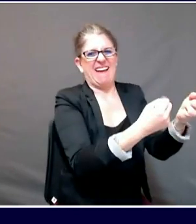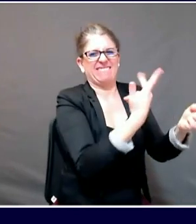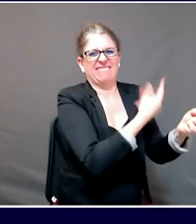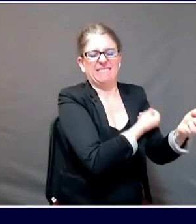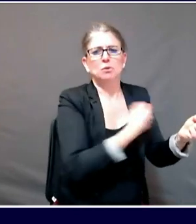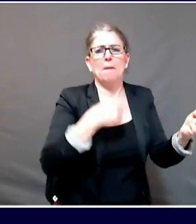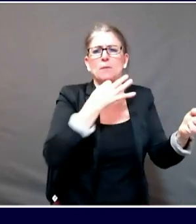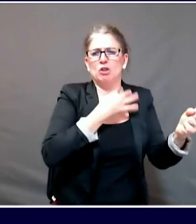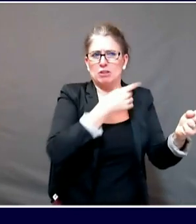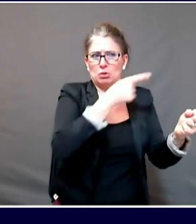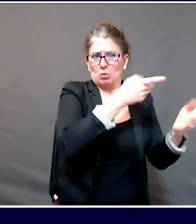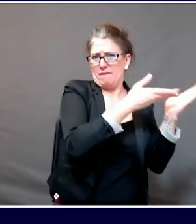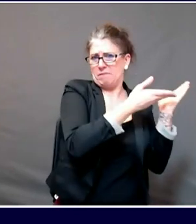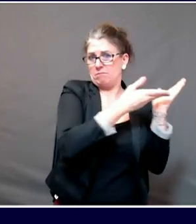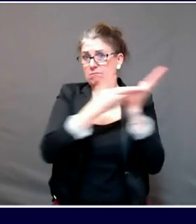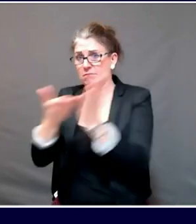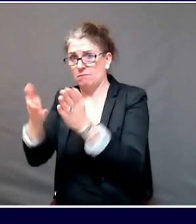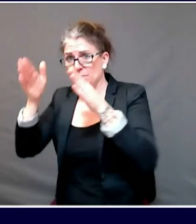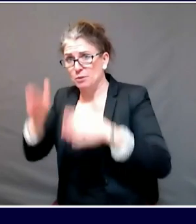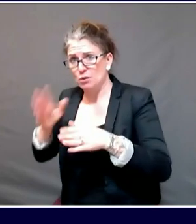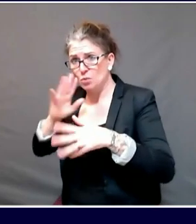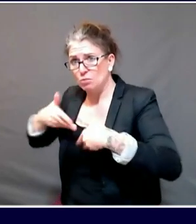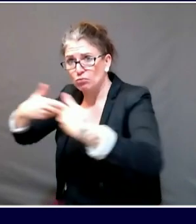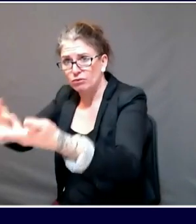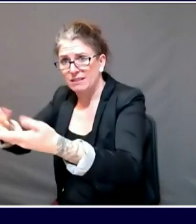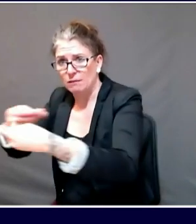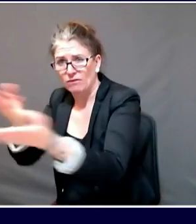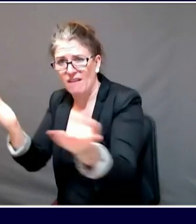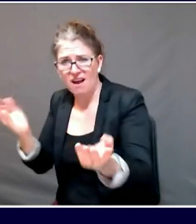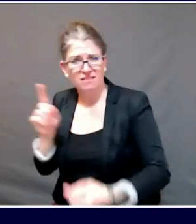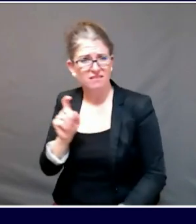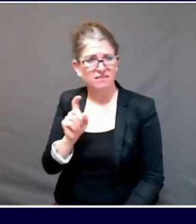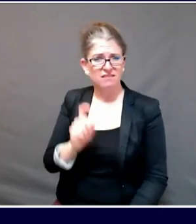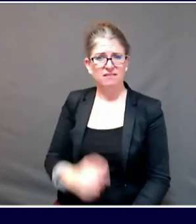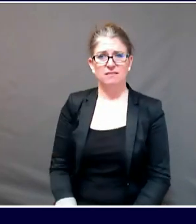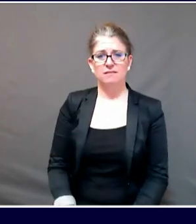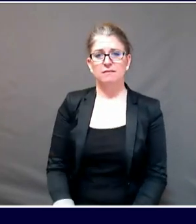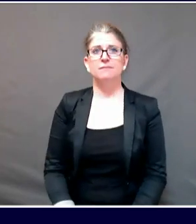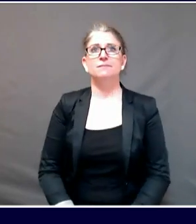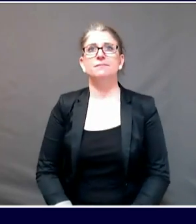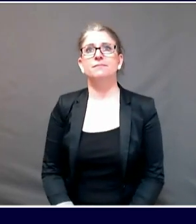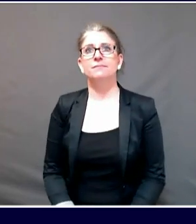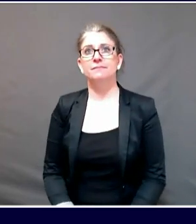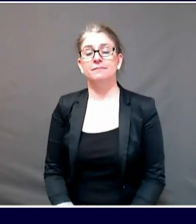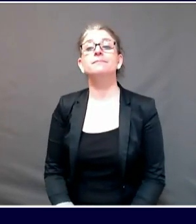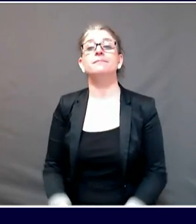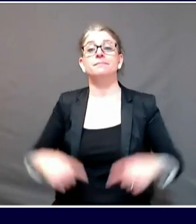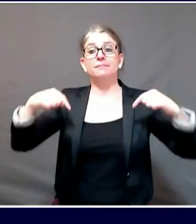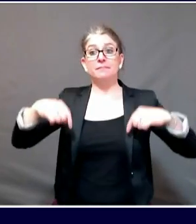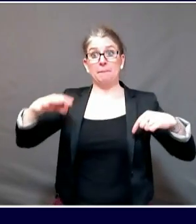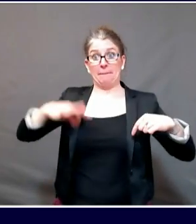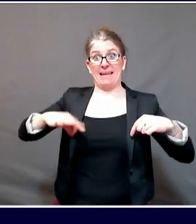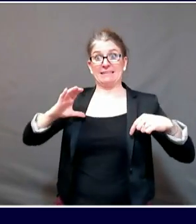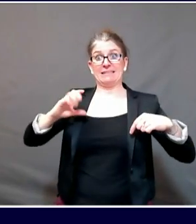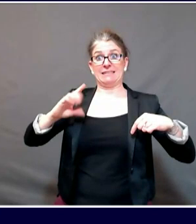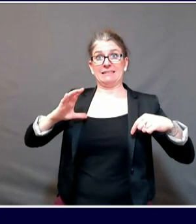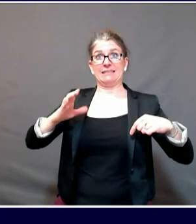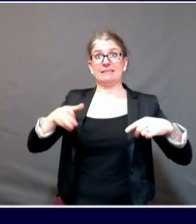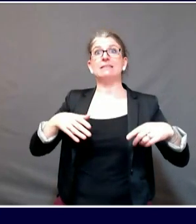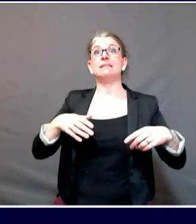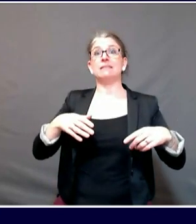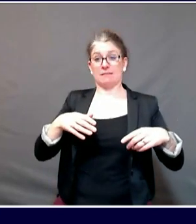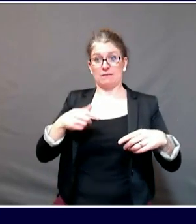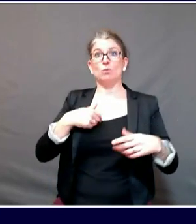plans that Maine CDC has been working on in partnership with the US CDC, as well as with commercial